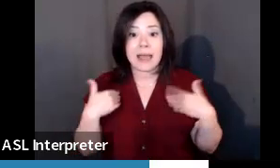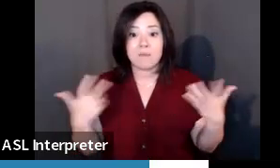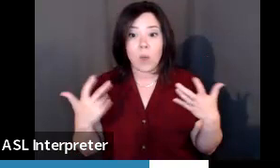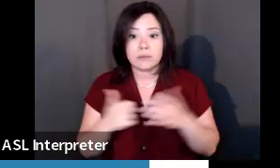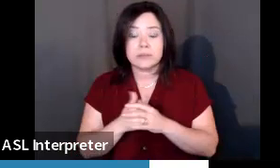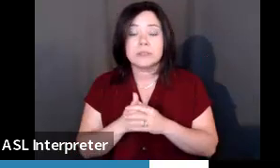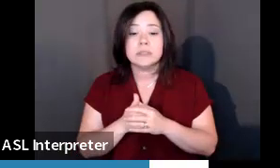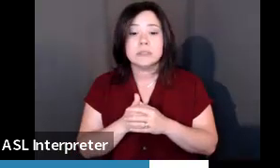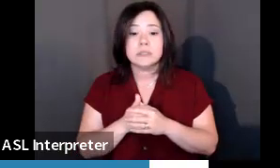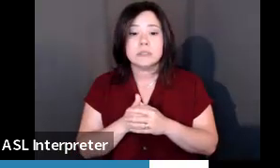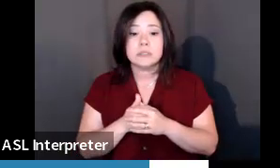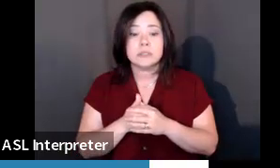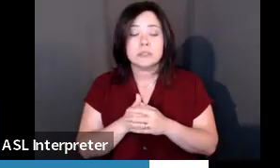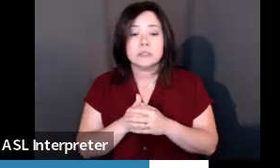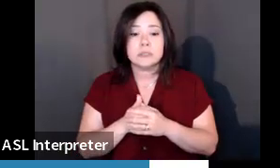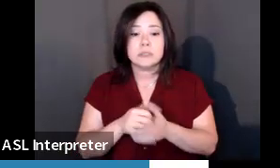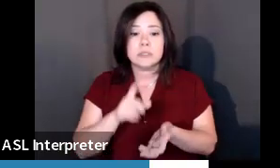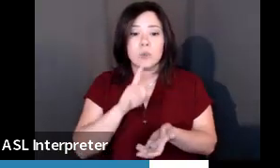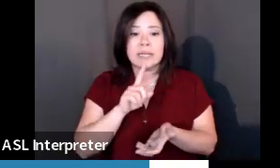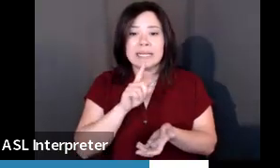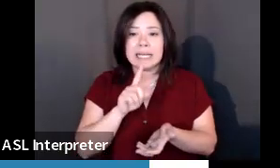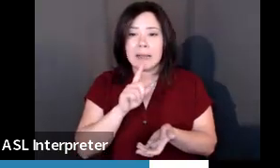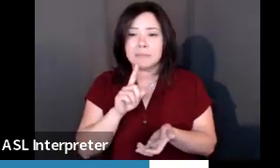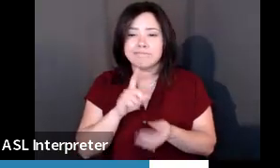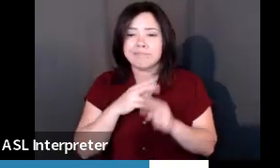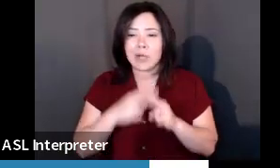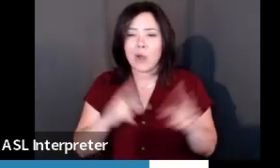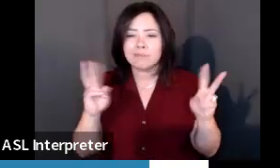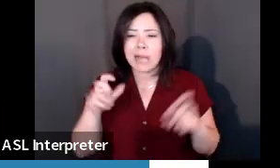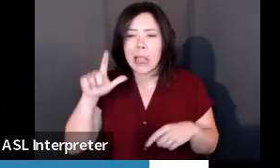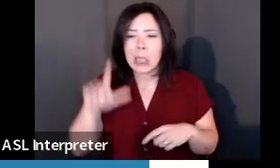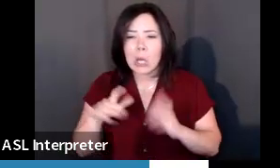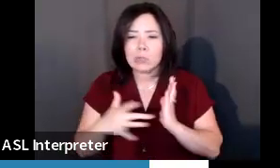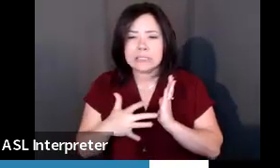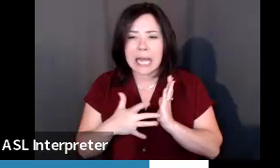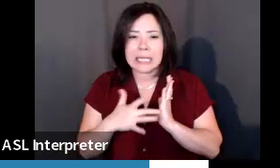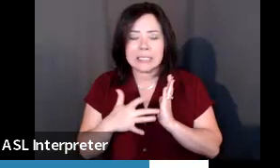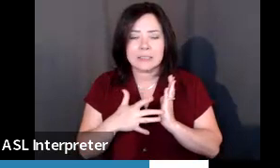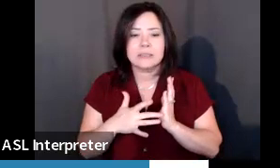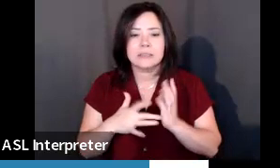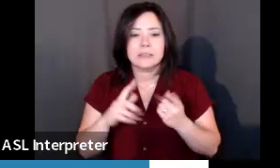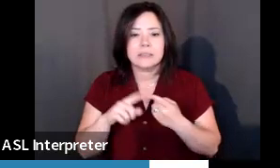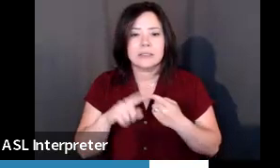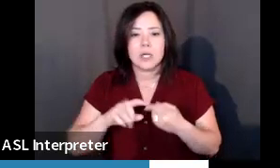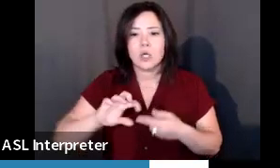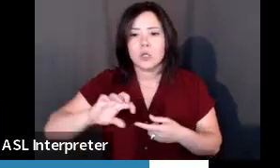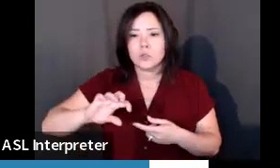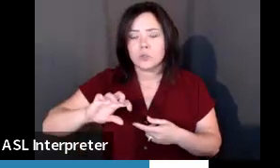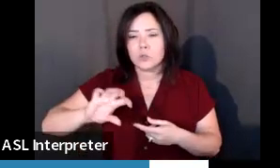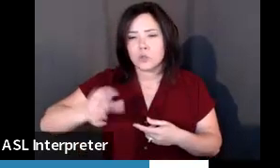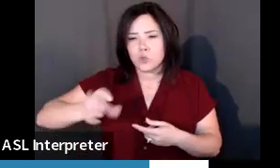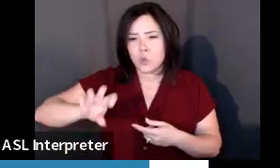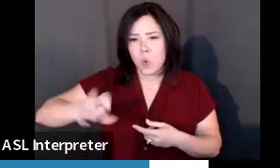some really low tech options for assistive technology. So we have a doorknob gripping